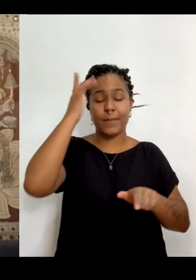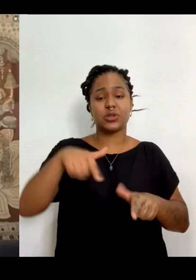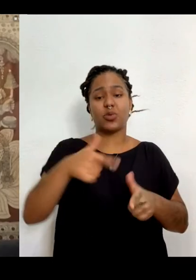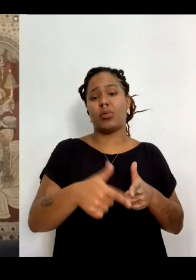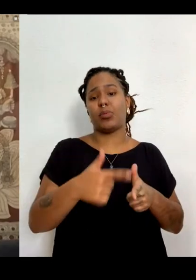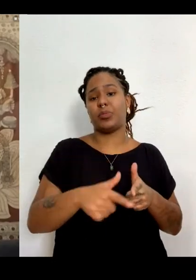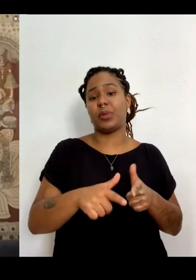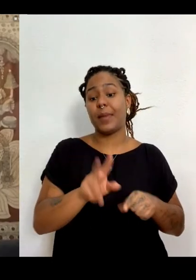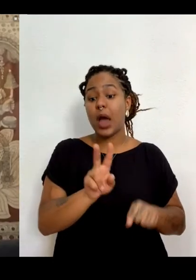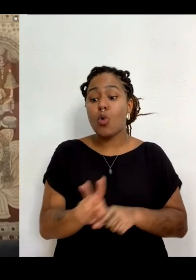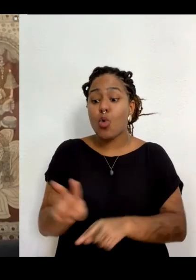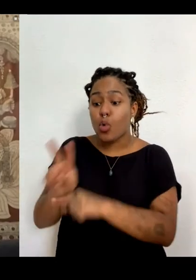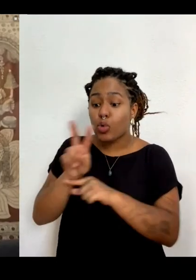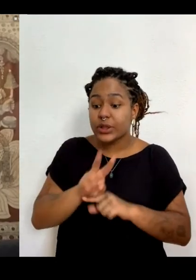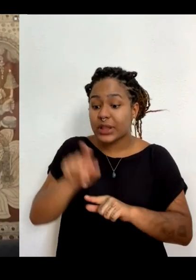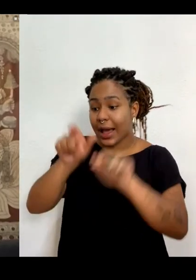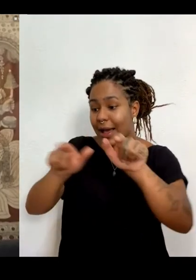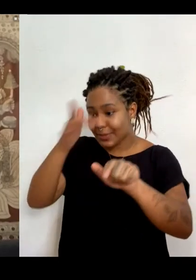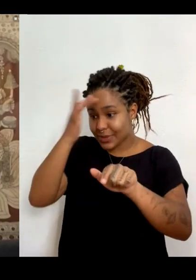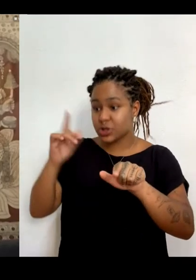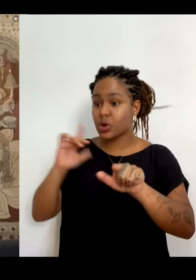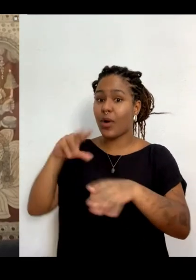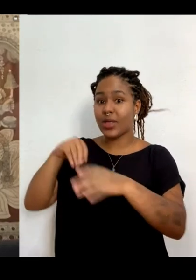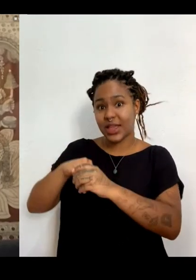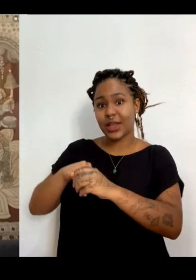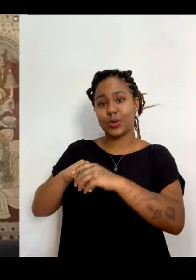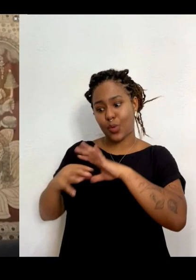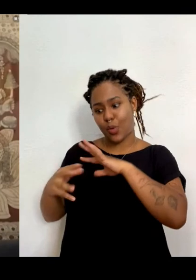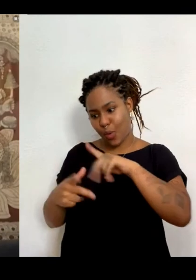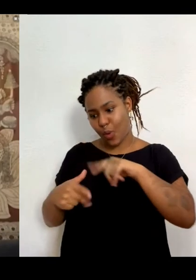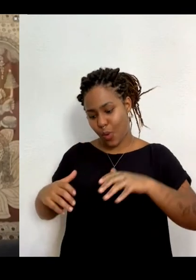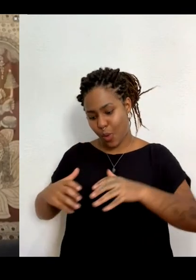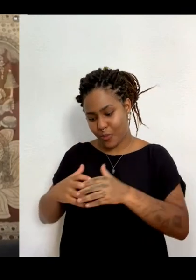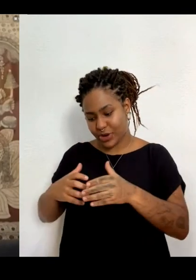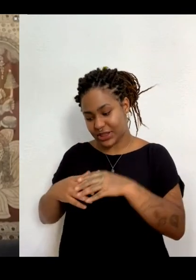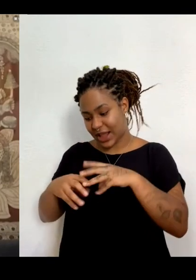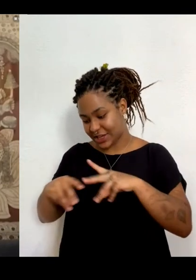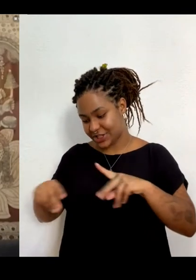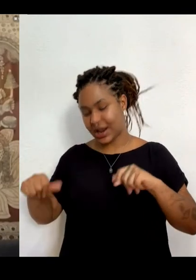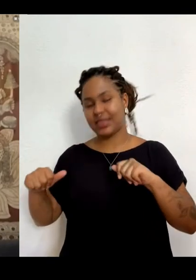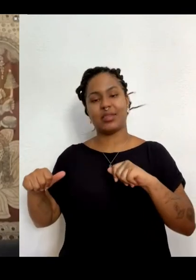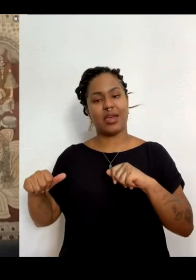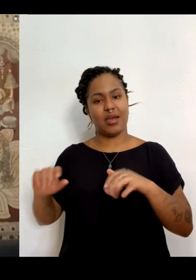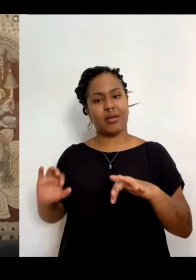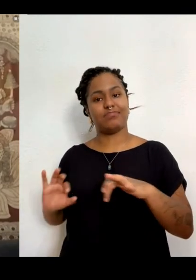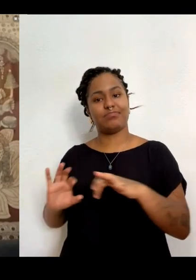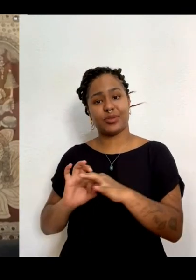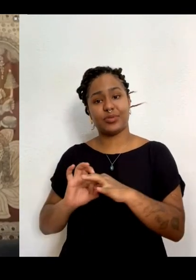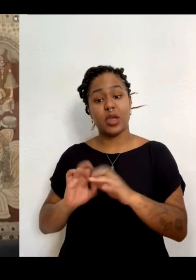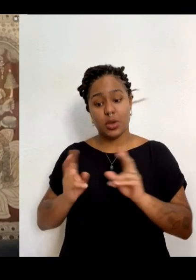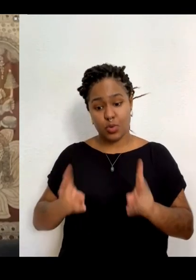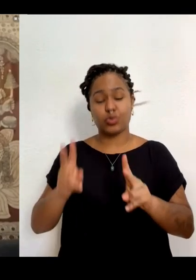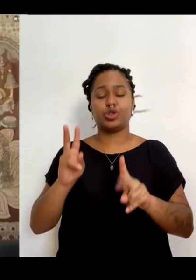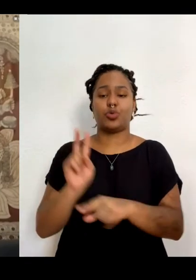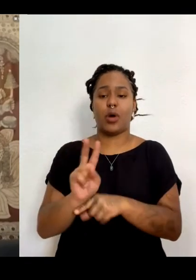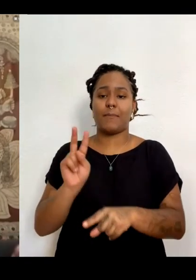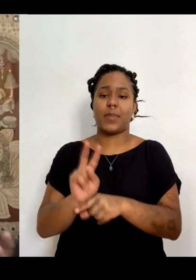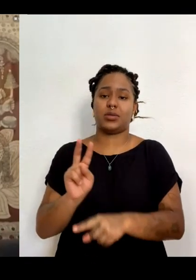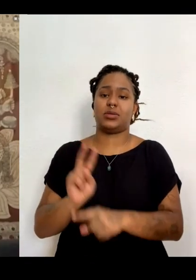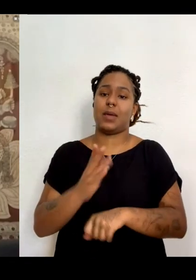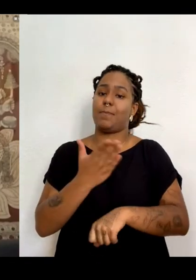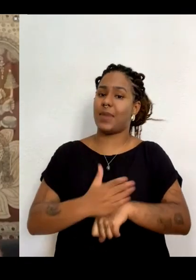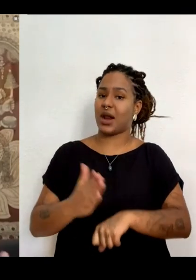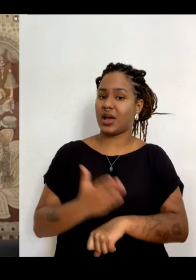continuing to hold that practice and that belief is the resistance yeah to say the world is not